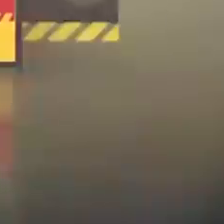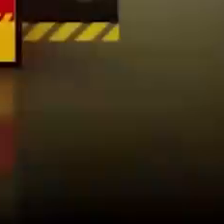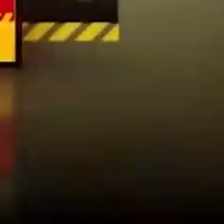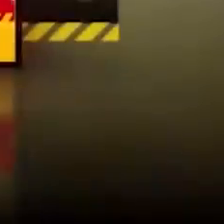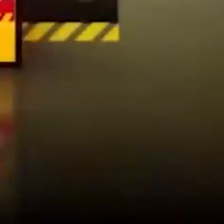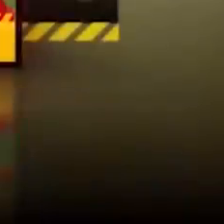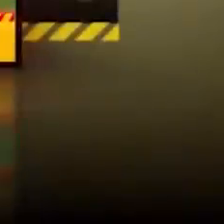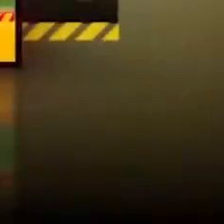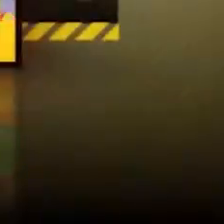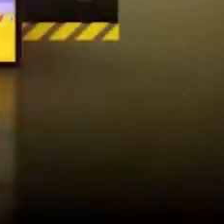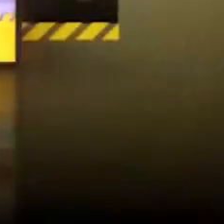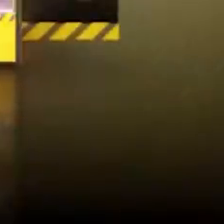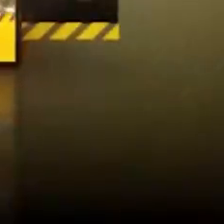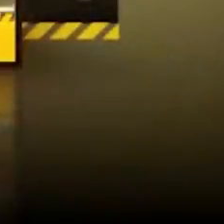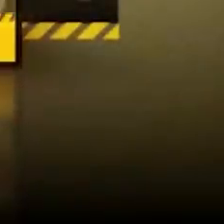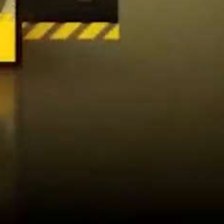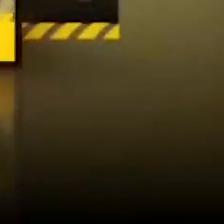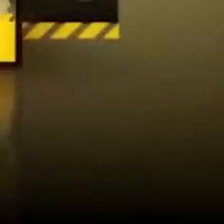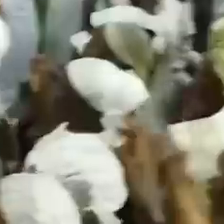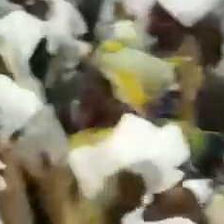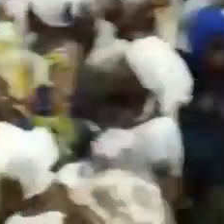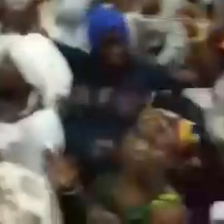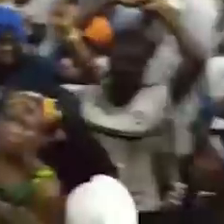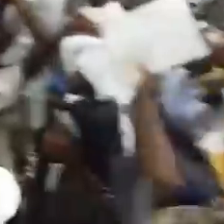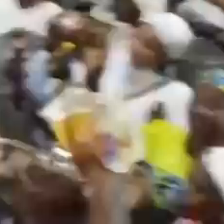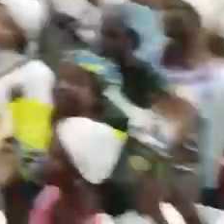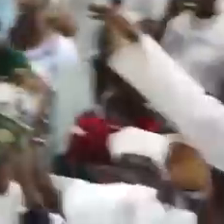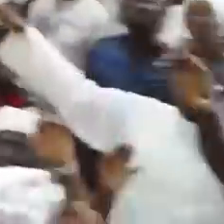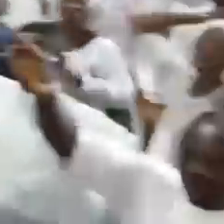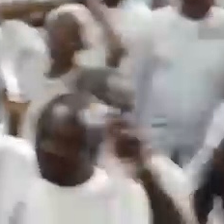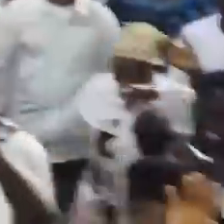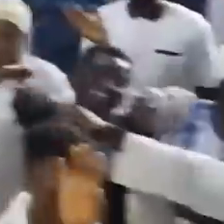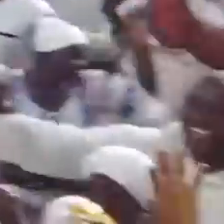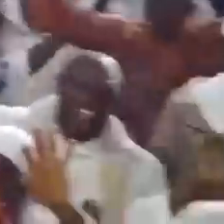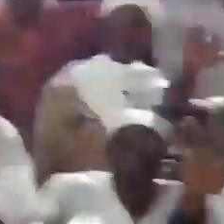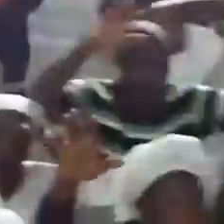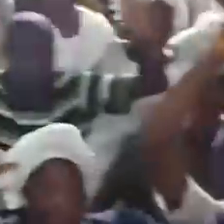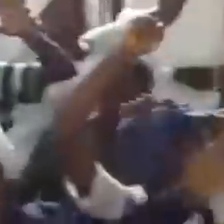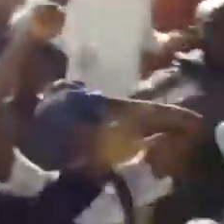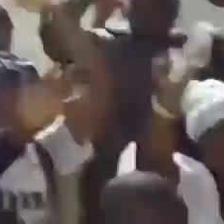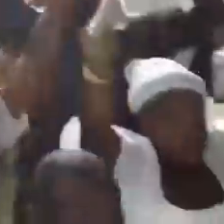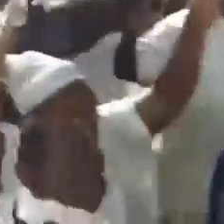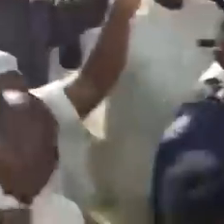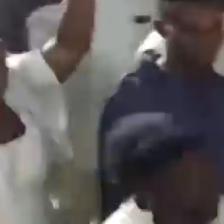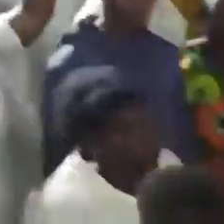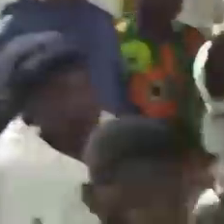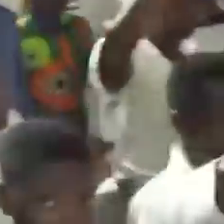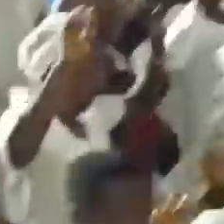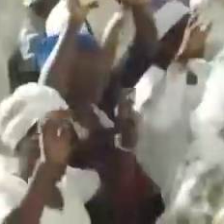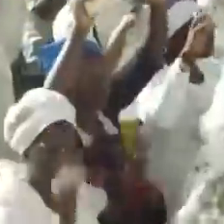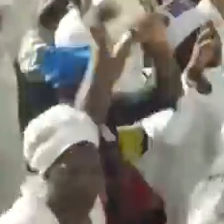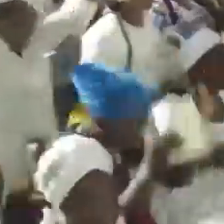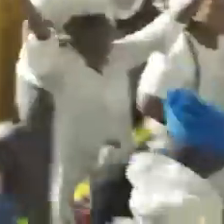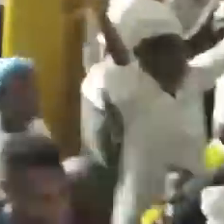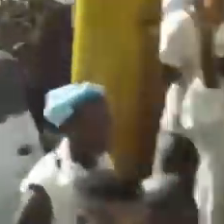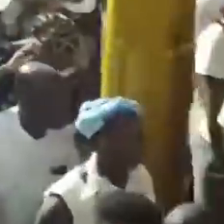labo wa wo bi Olorun se ntu awon eyan re le ojo Wednesday ni pade to a ba je munye agbara lati se bi oba ago